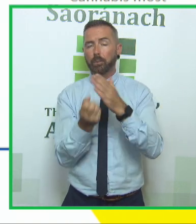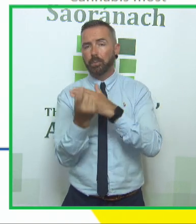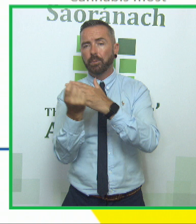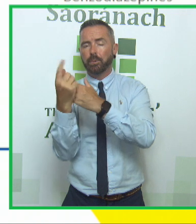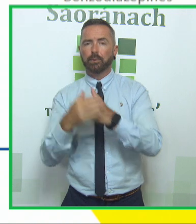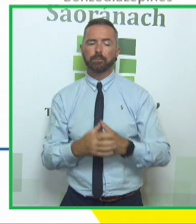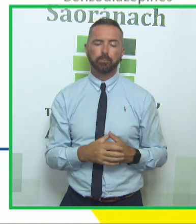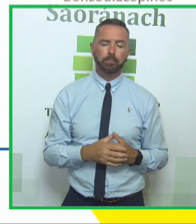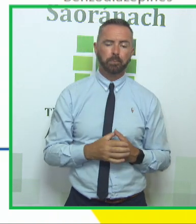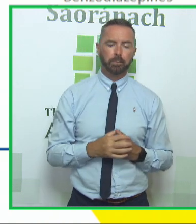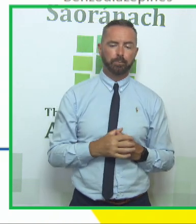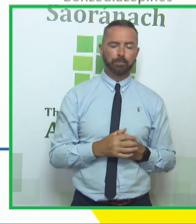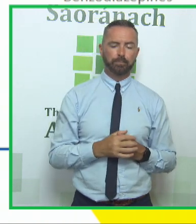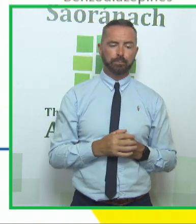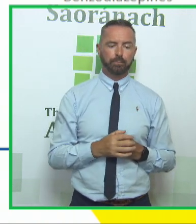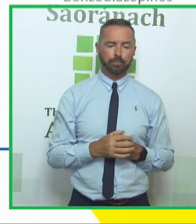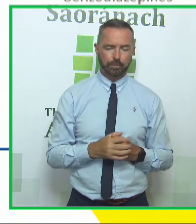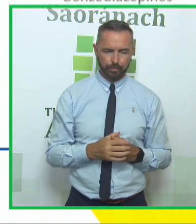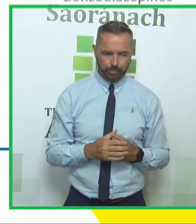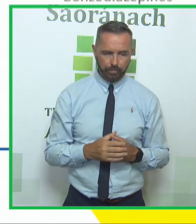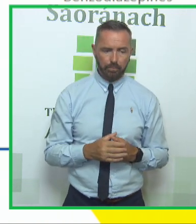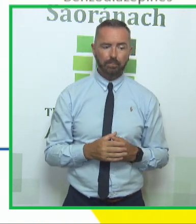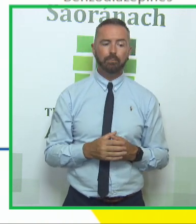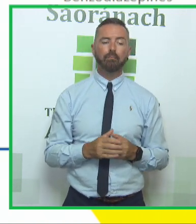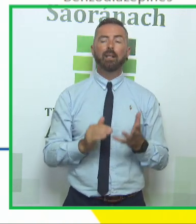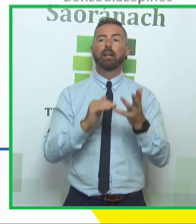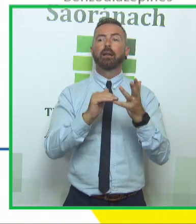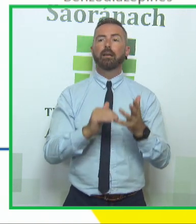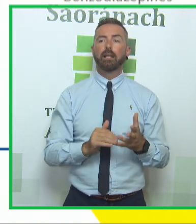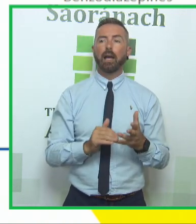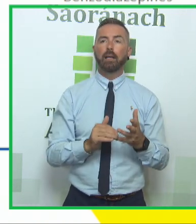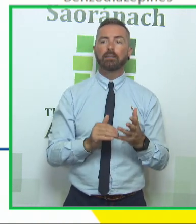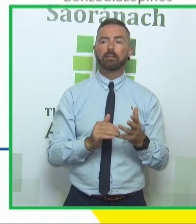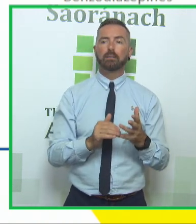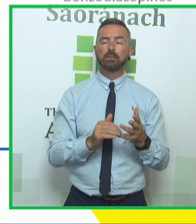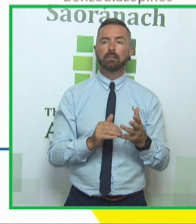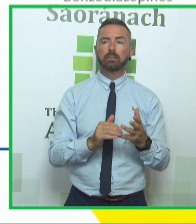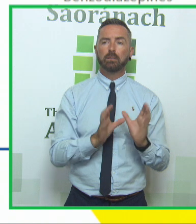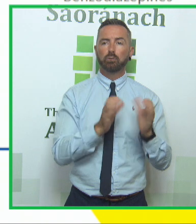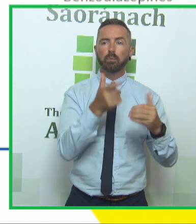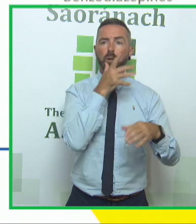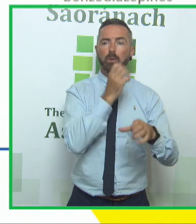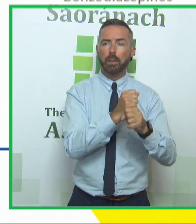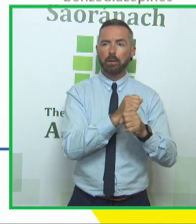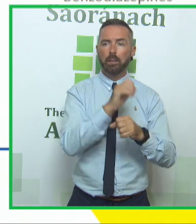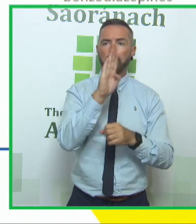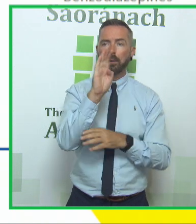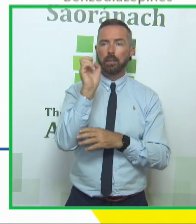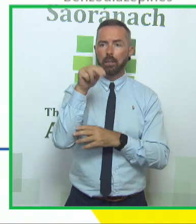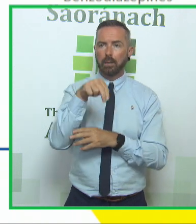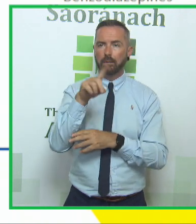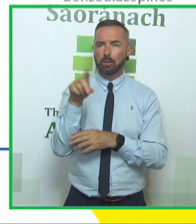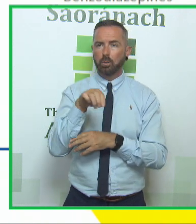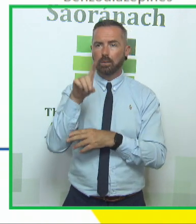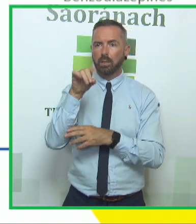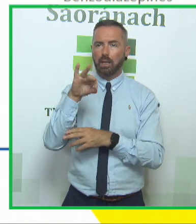cannabis. Finally, we're coming to the last profile that I'm going to talk about, and it's benzodiazepines.